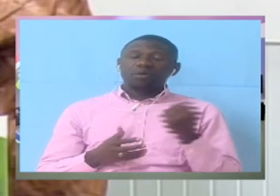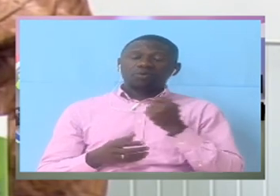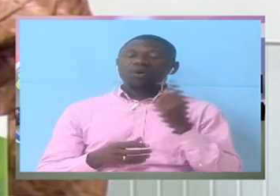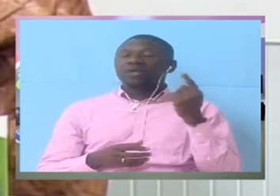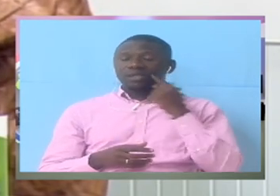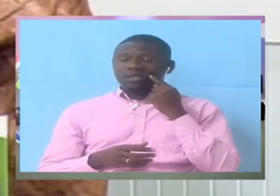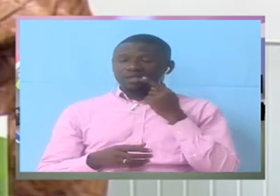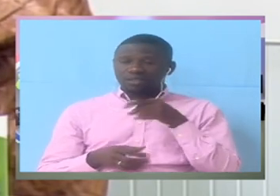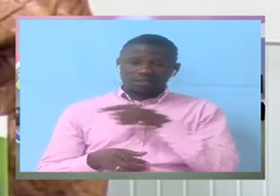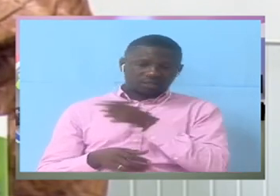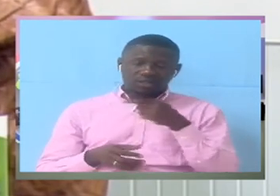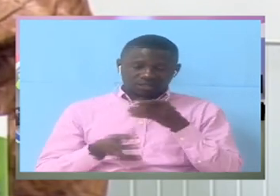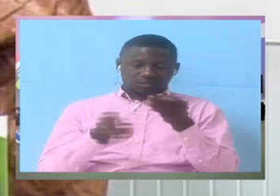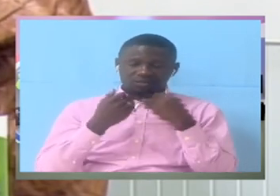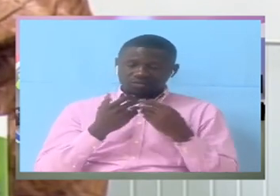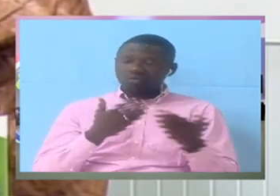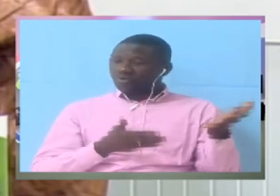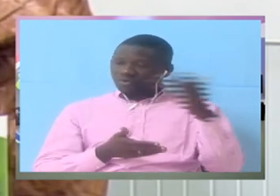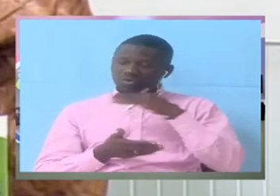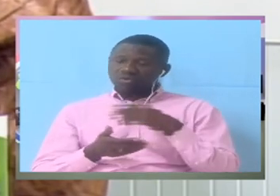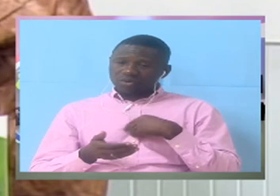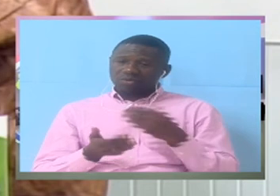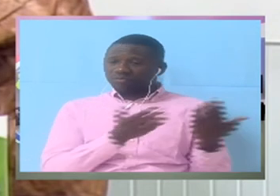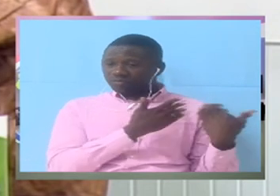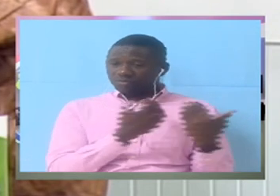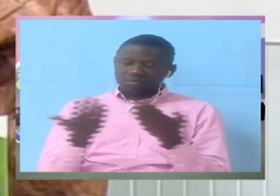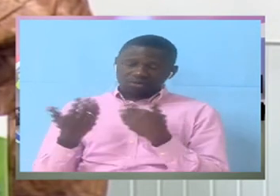One day they told us, let's go so that you can take